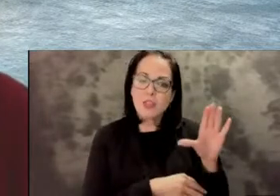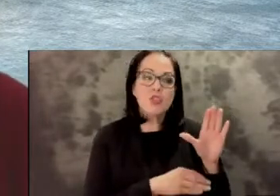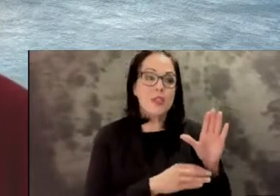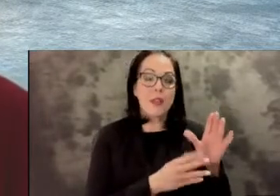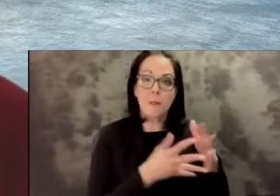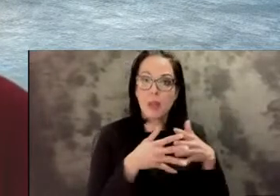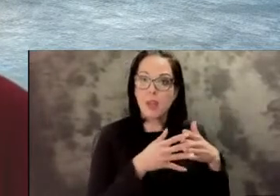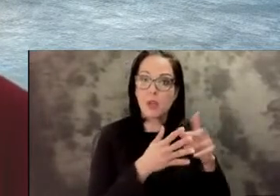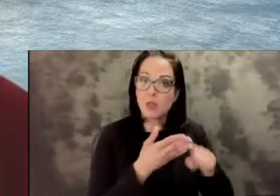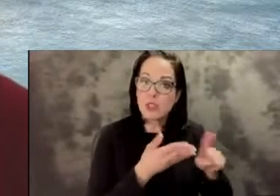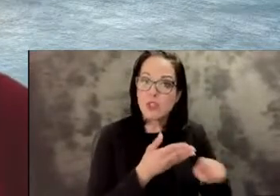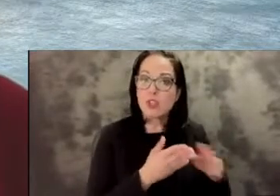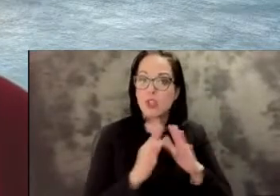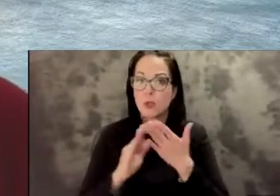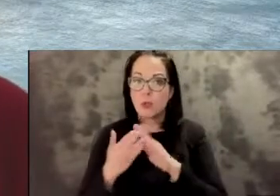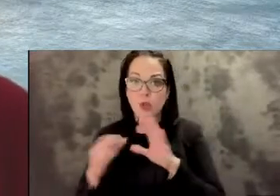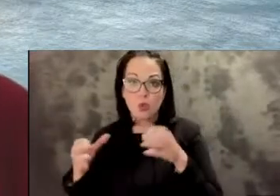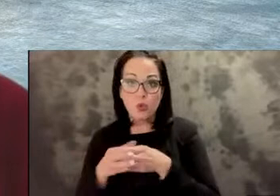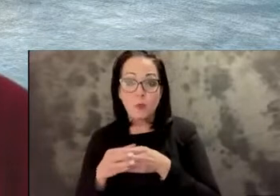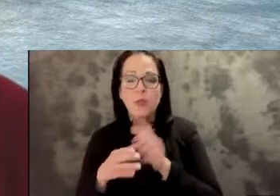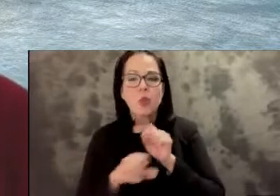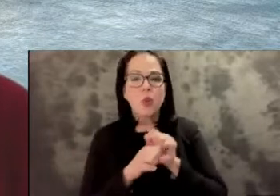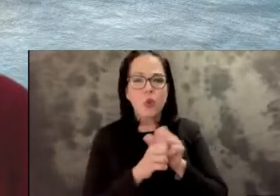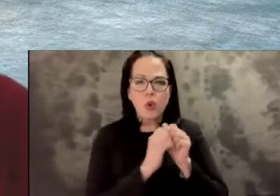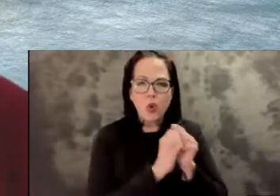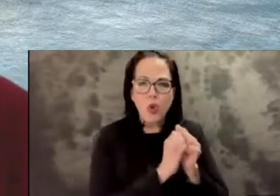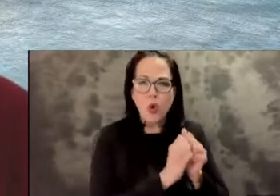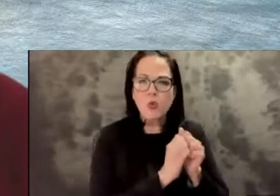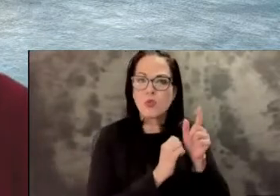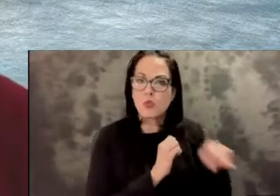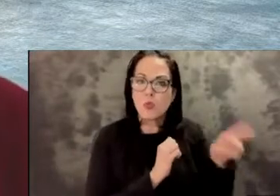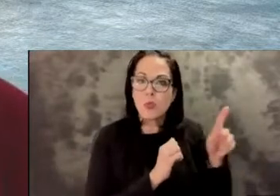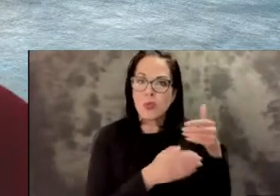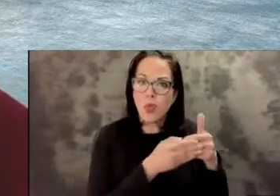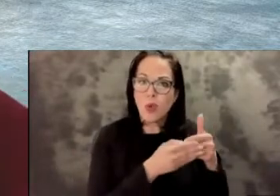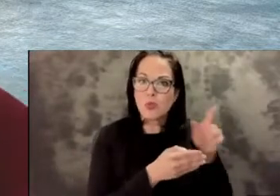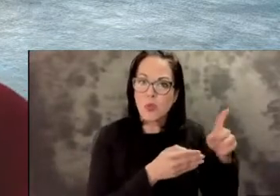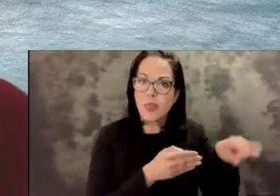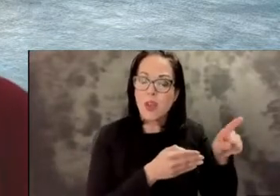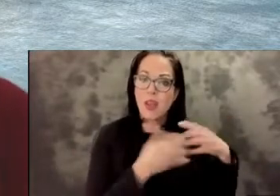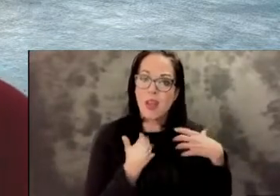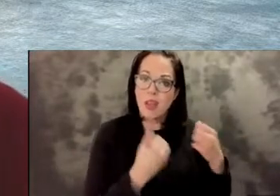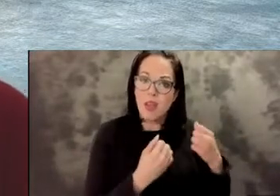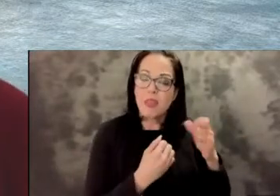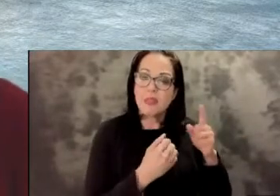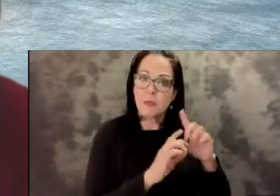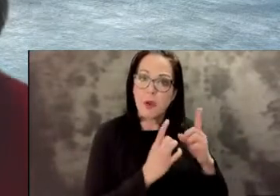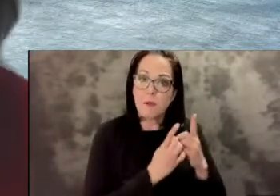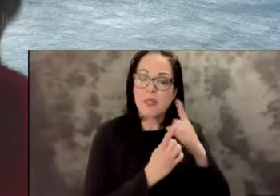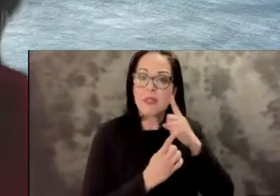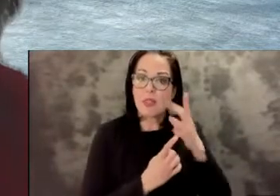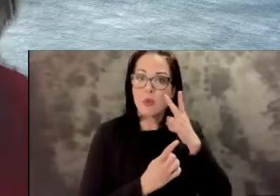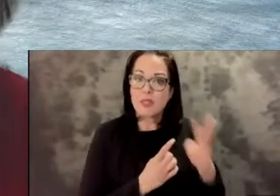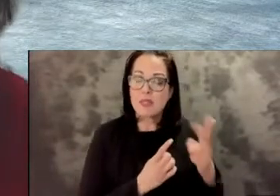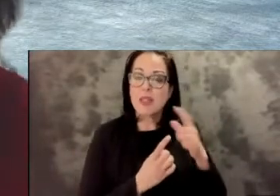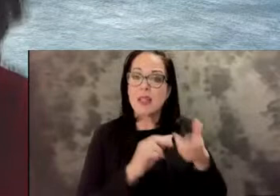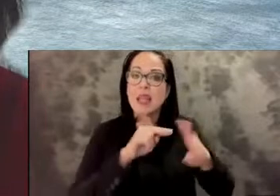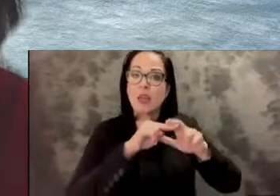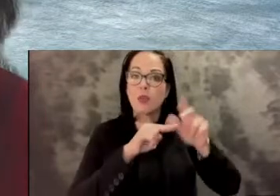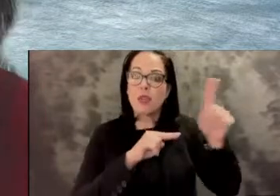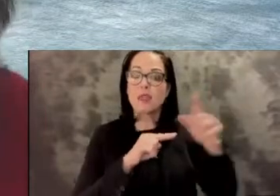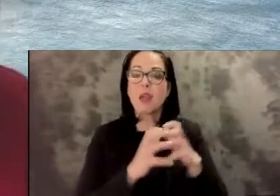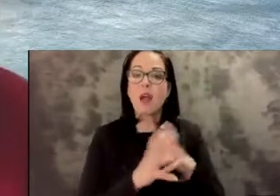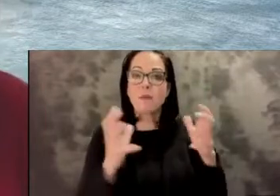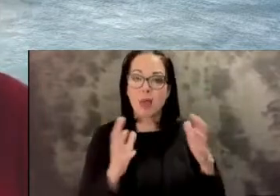and community groups, work closely with their local health departments and with Asian Americans serving FQHCs to increase the number of vaccinations